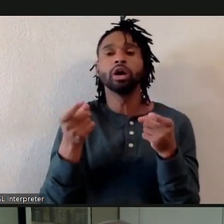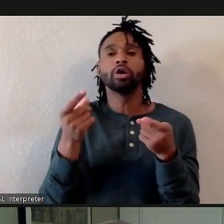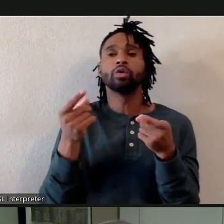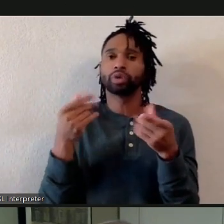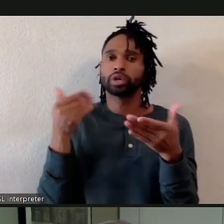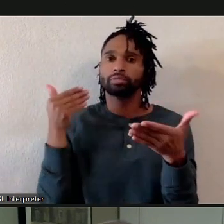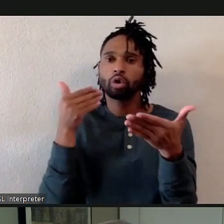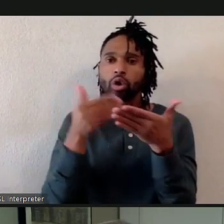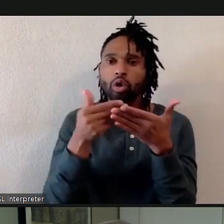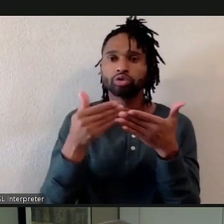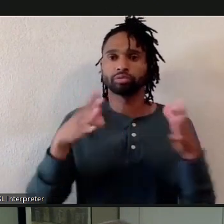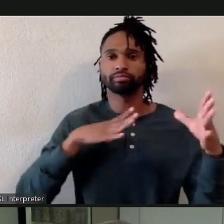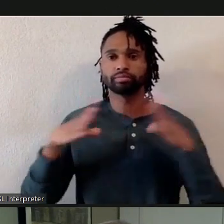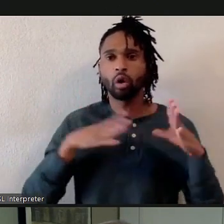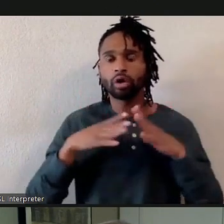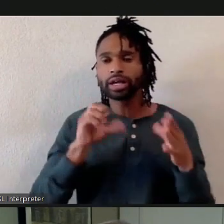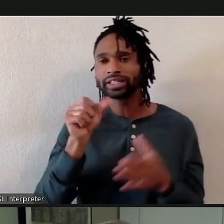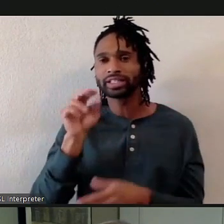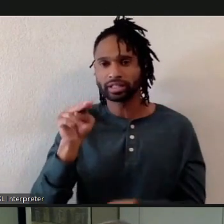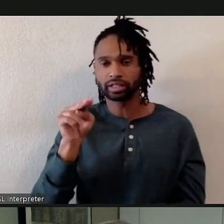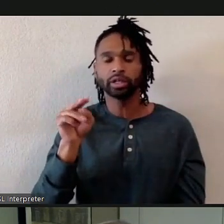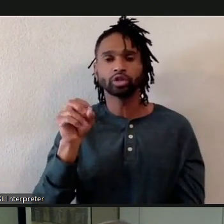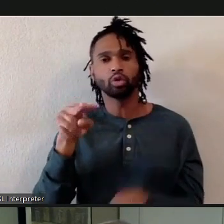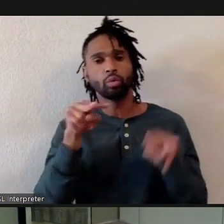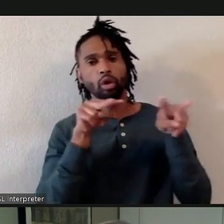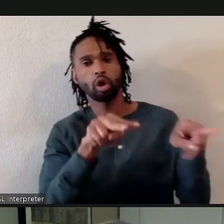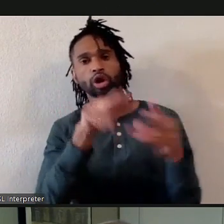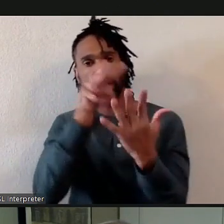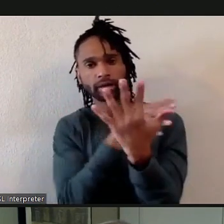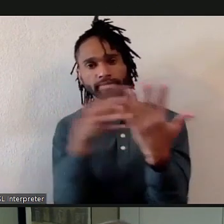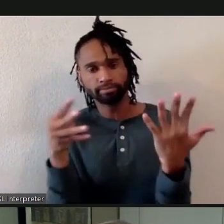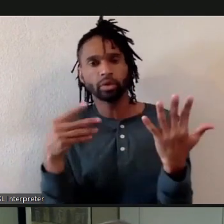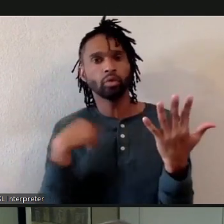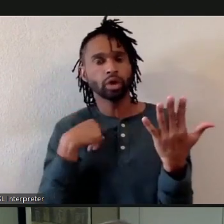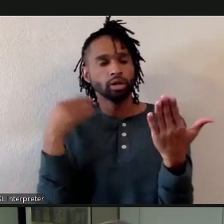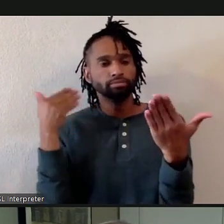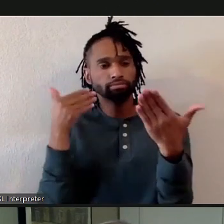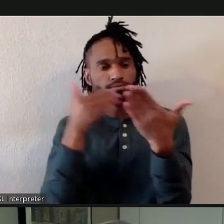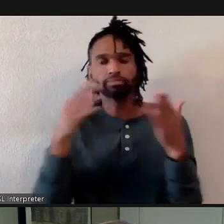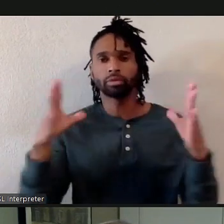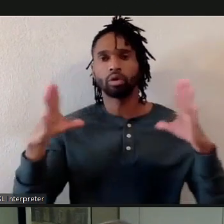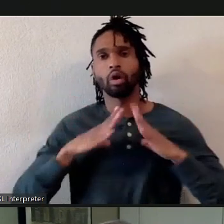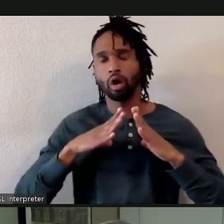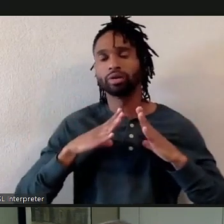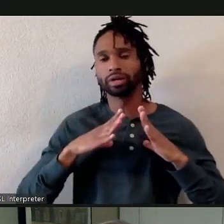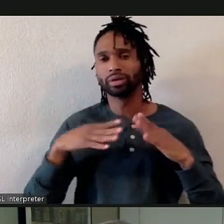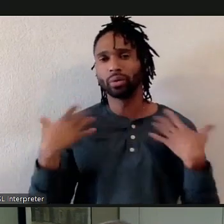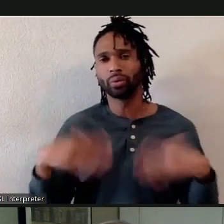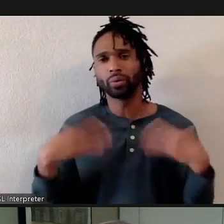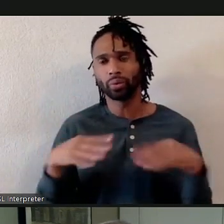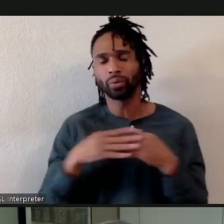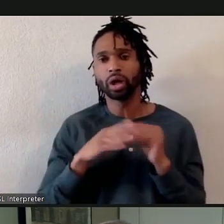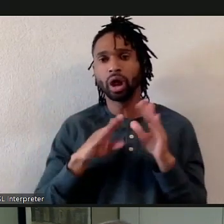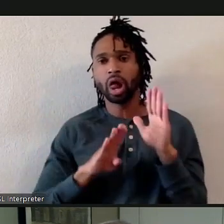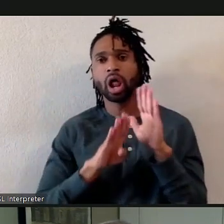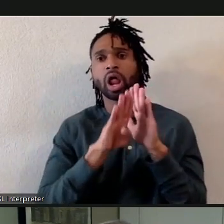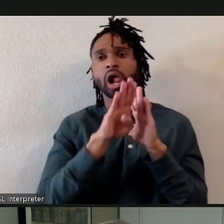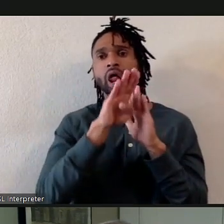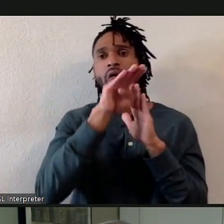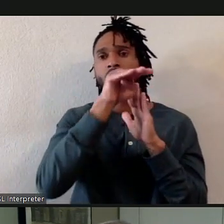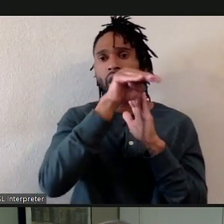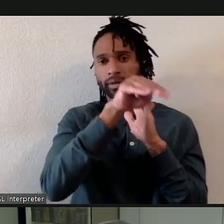the holidays. So looking at this slide, we're heading into the holidays on a steep curve.